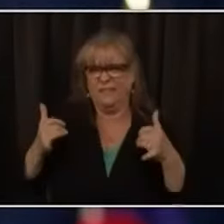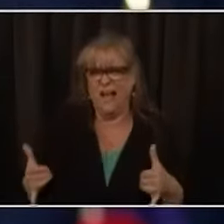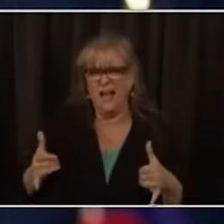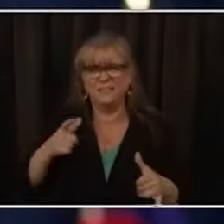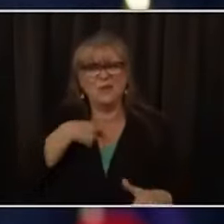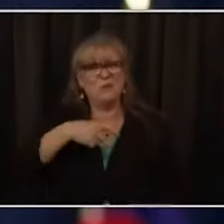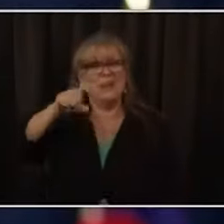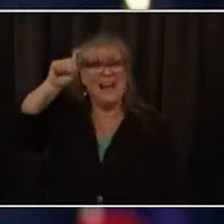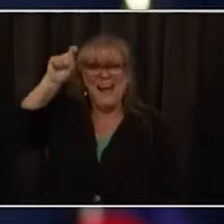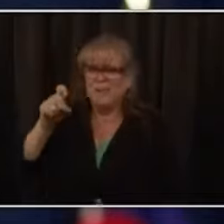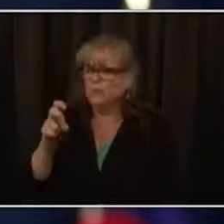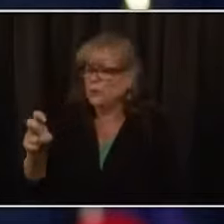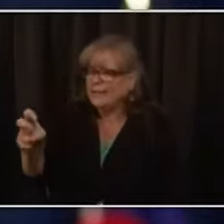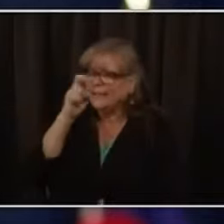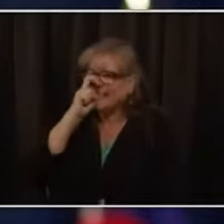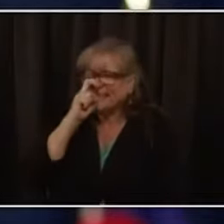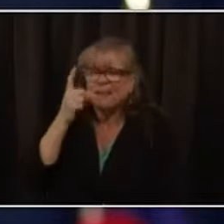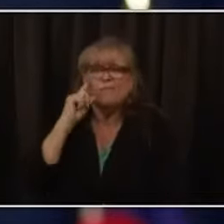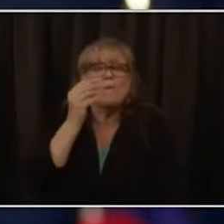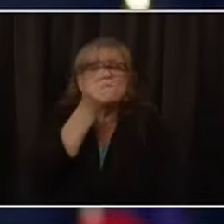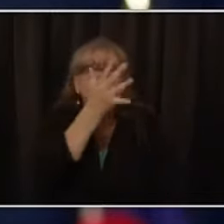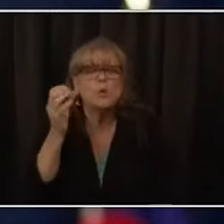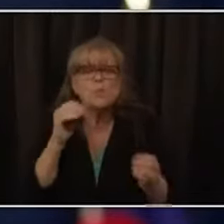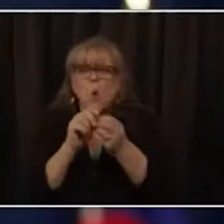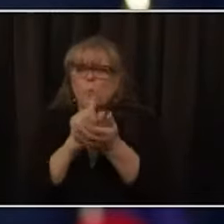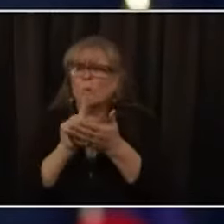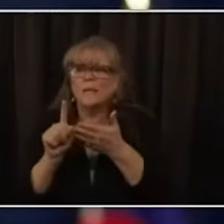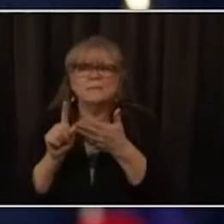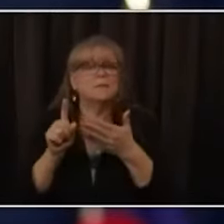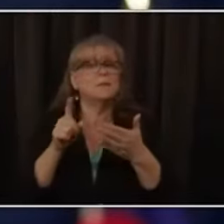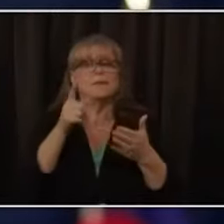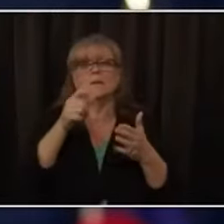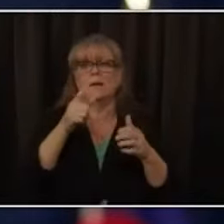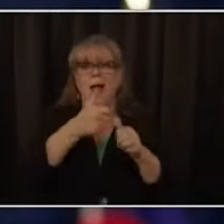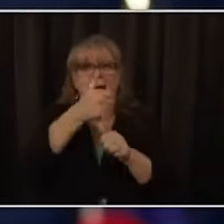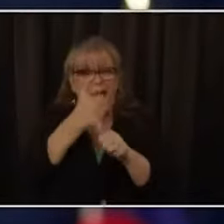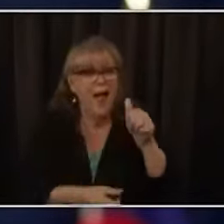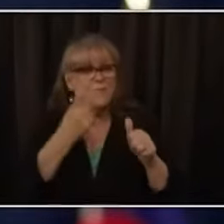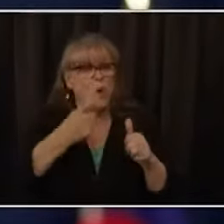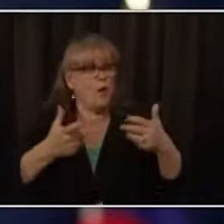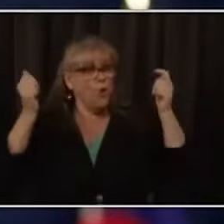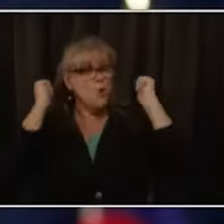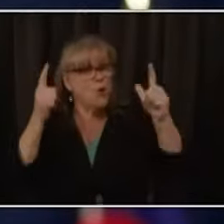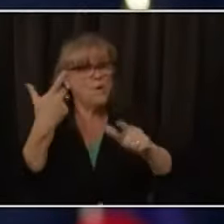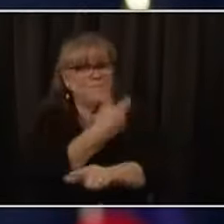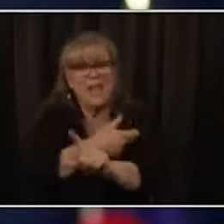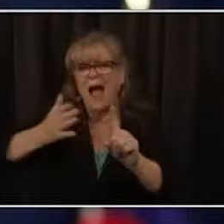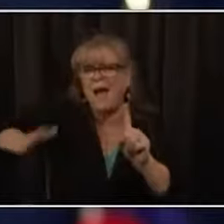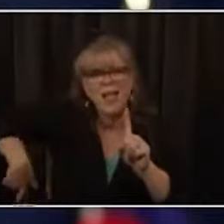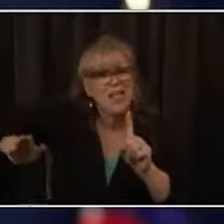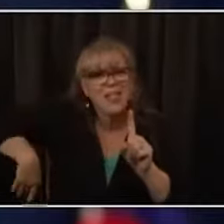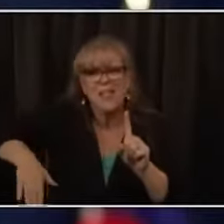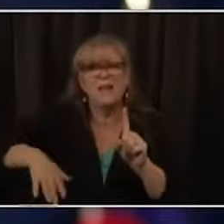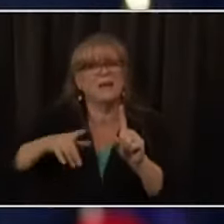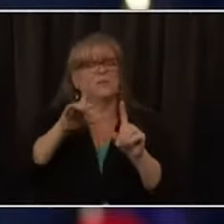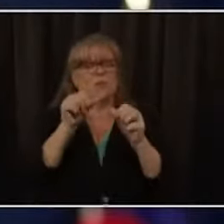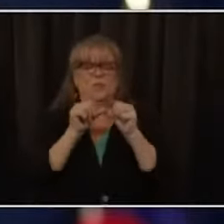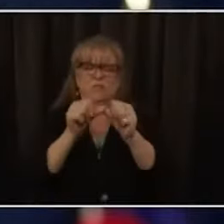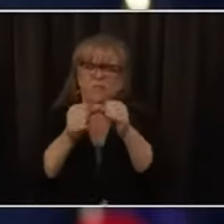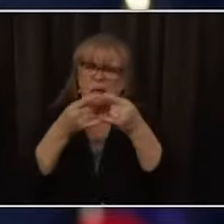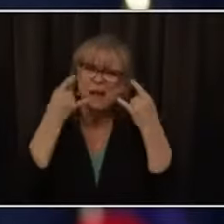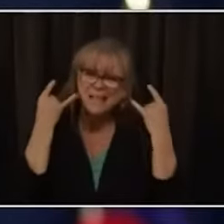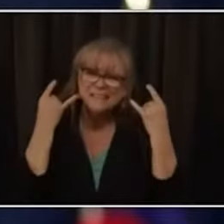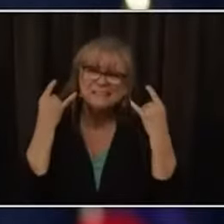weeks, especially those that aren't yet fully vaccinated. Please keep wearing a mask, keep social distancing, and stay home if you're sick. We've